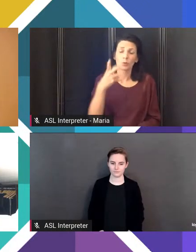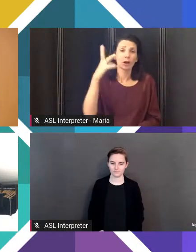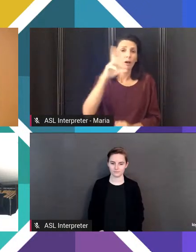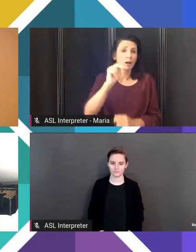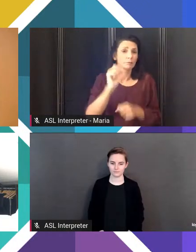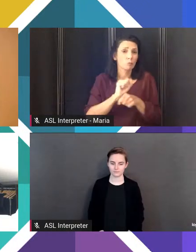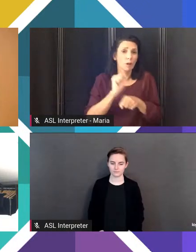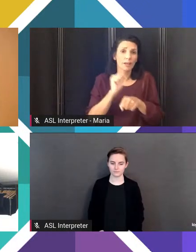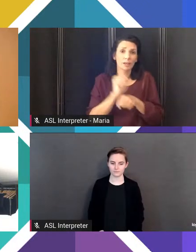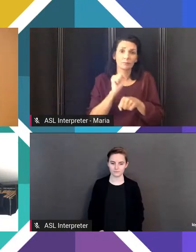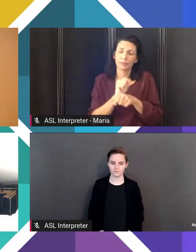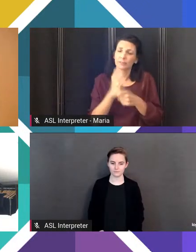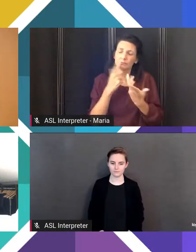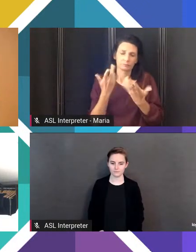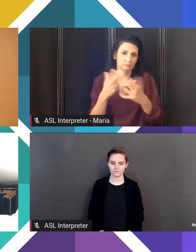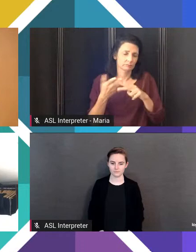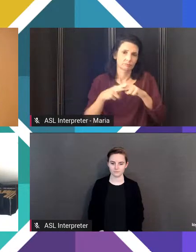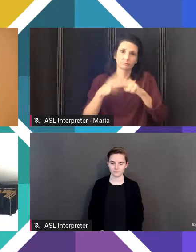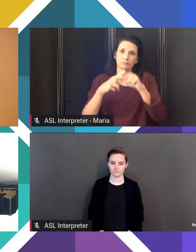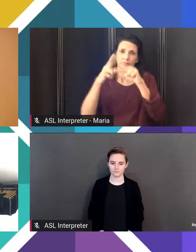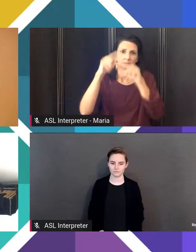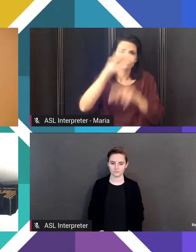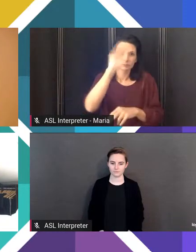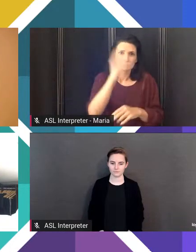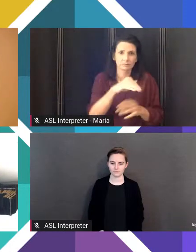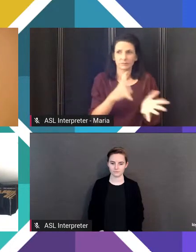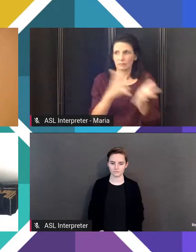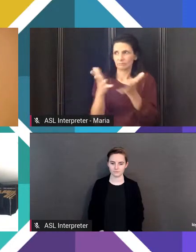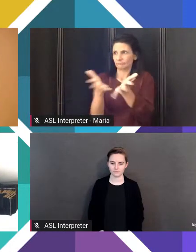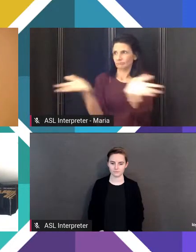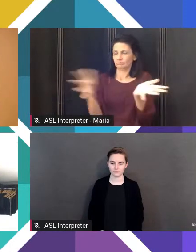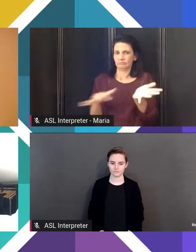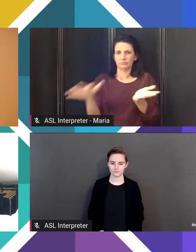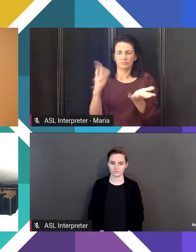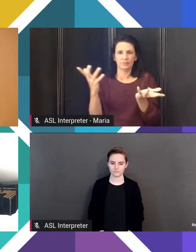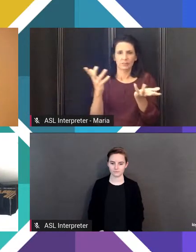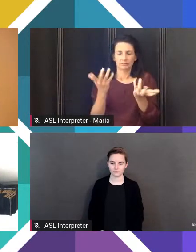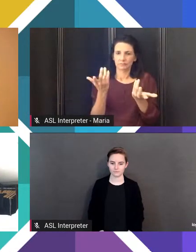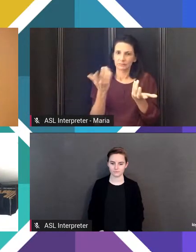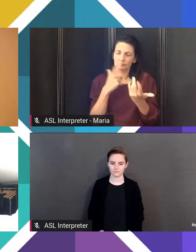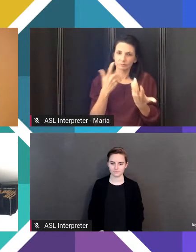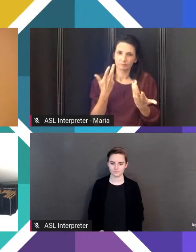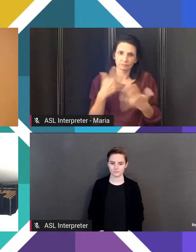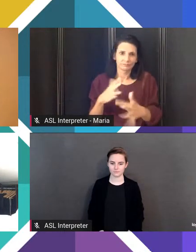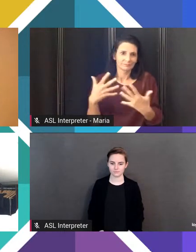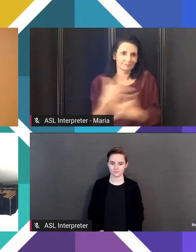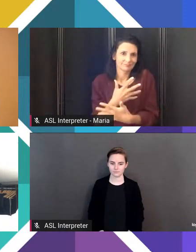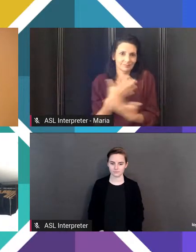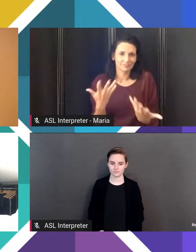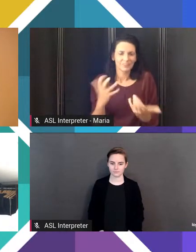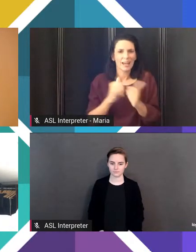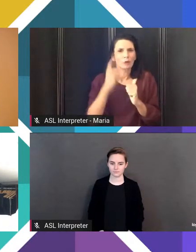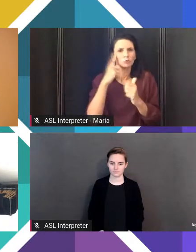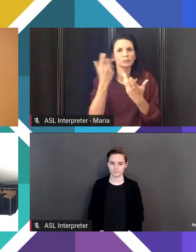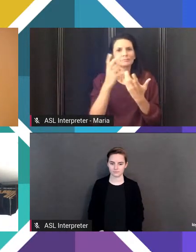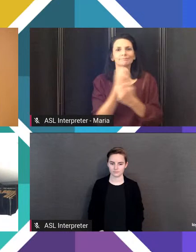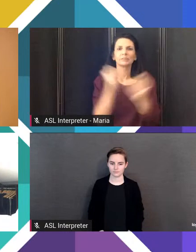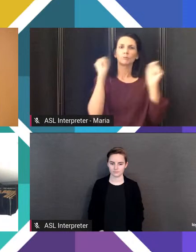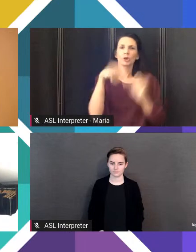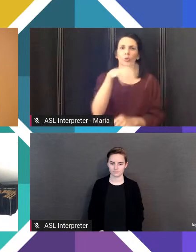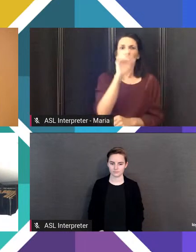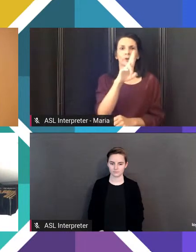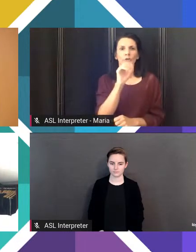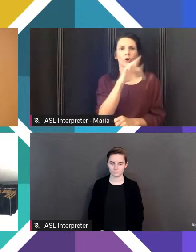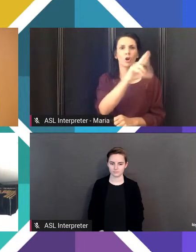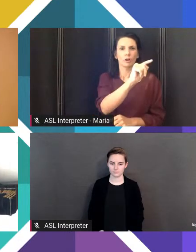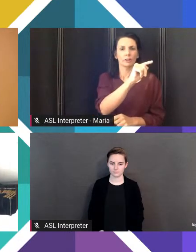the landscape for the arts looks very scary, how are we liberating queer art from a system of capitalism in this country?